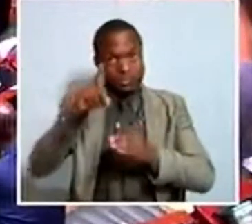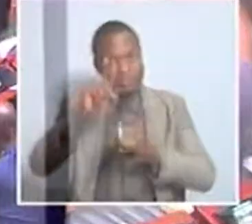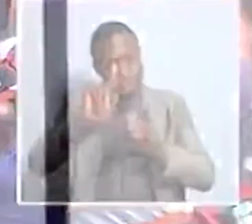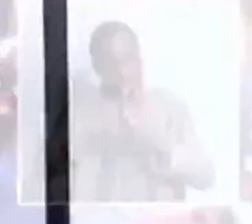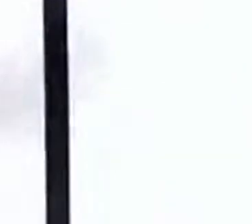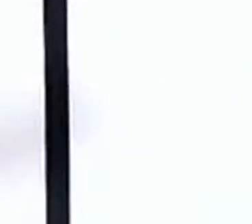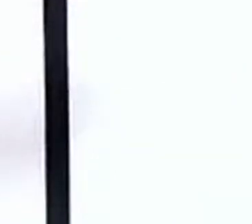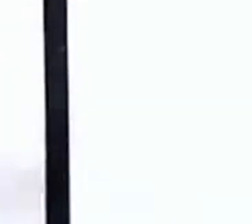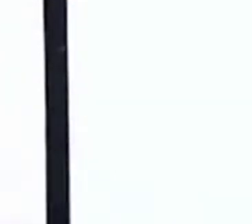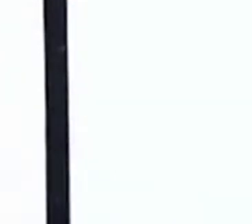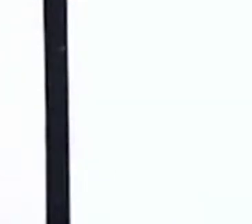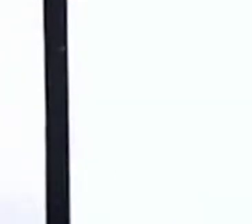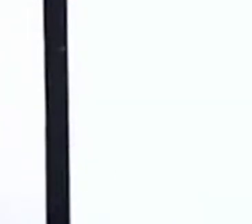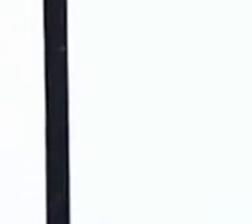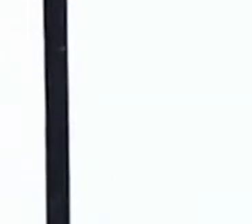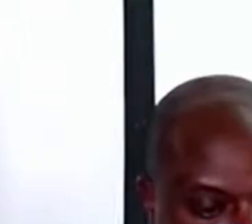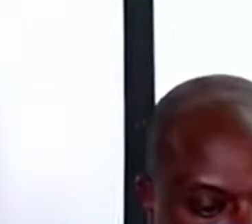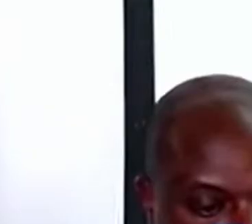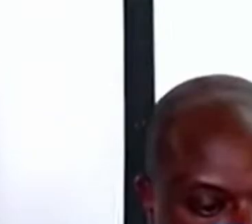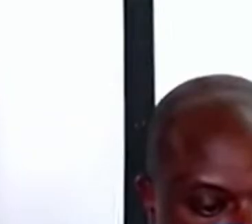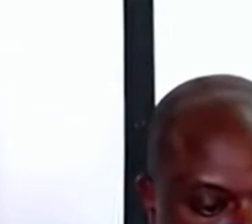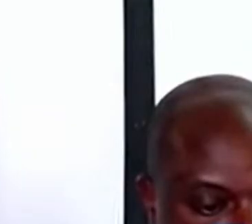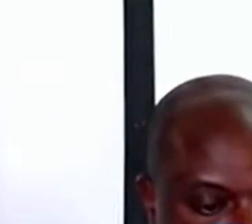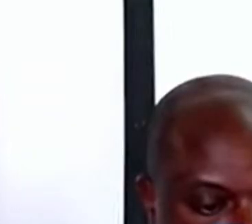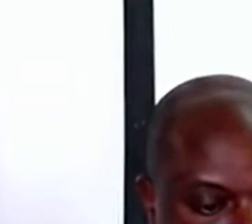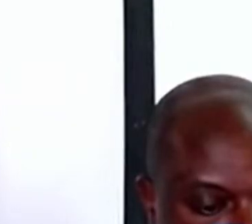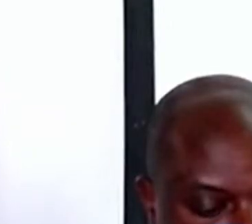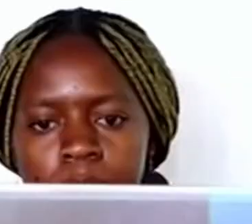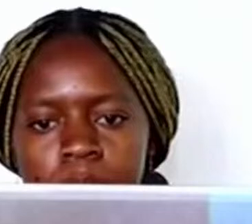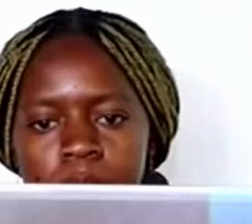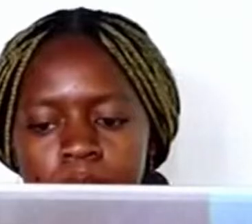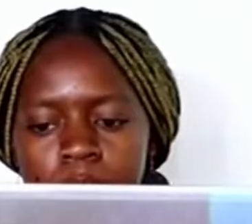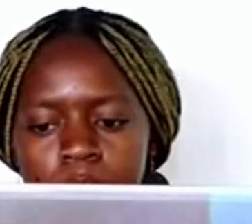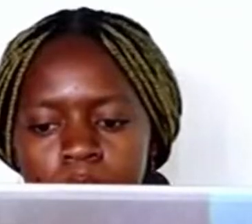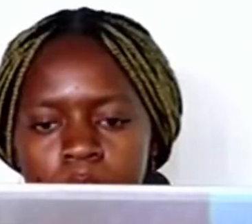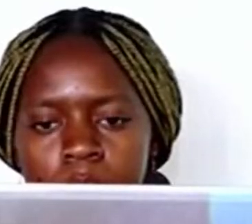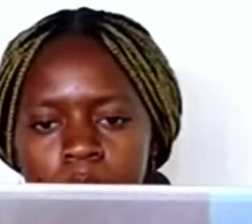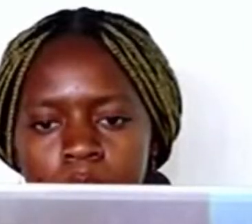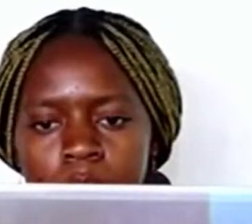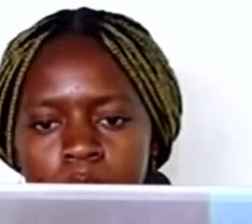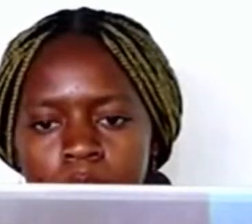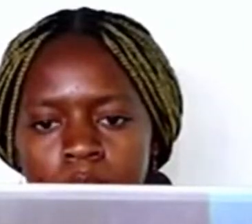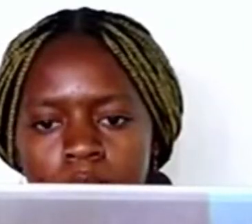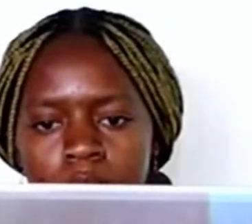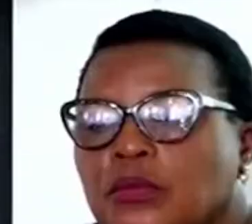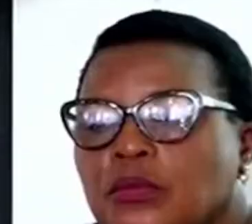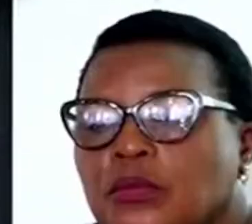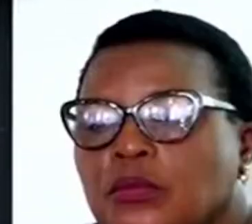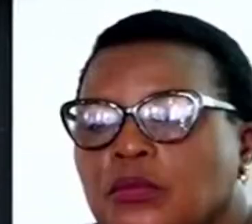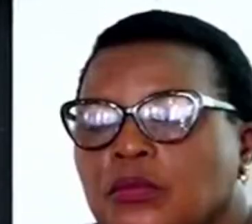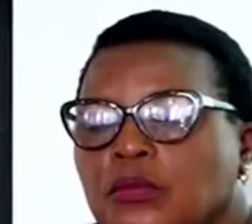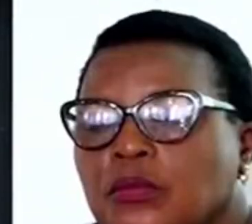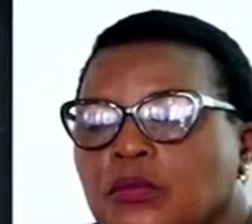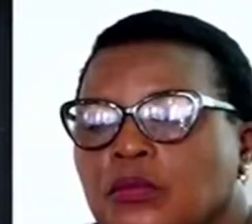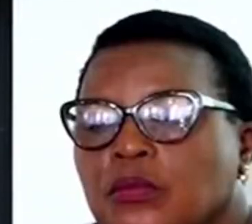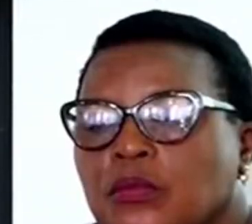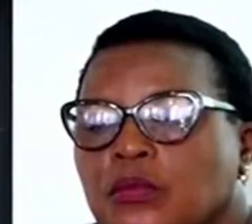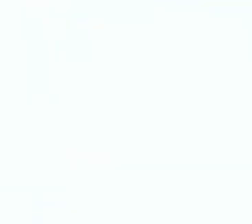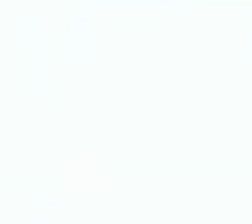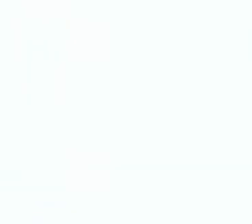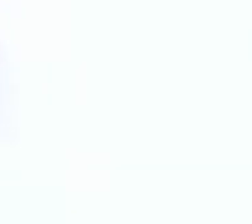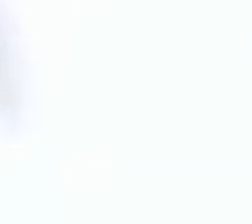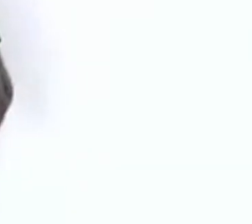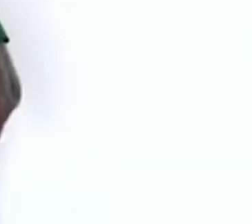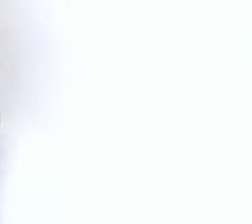matters. Therefore, during the masterclass, some research desk officers, in collaboration with cooperating partners,